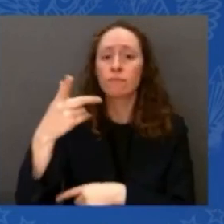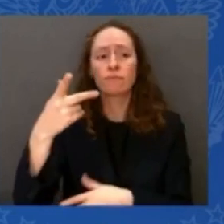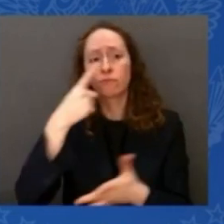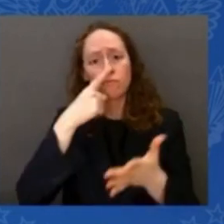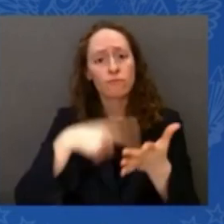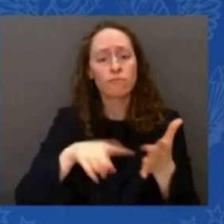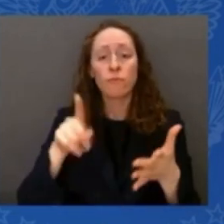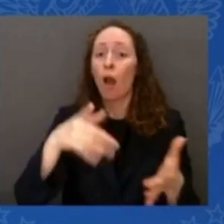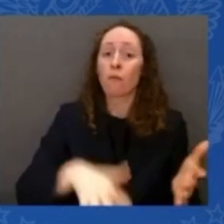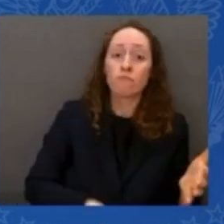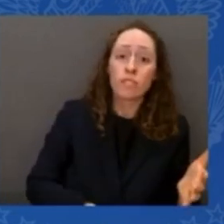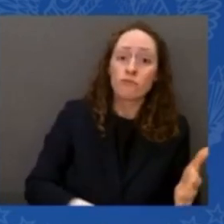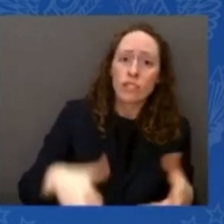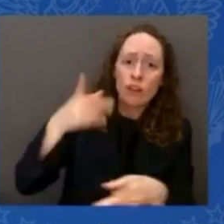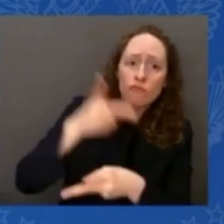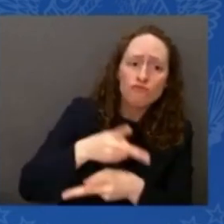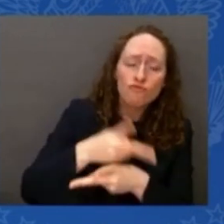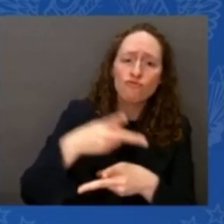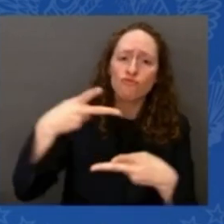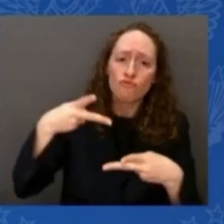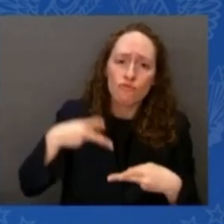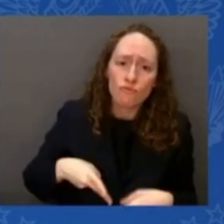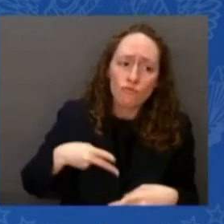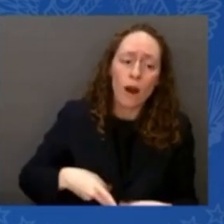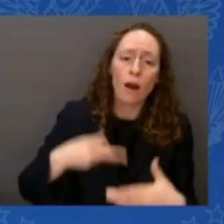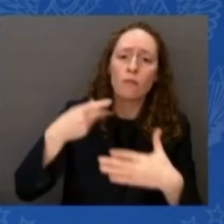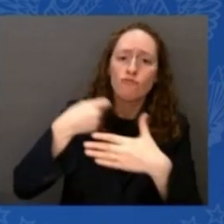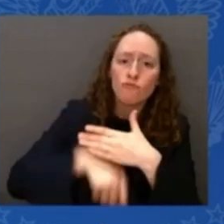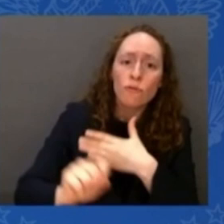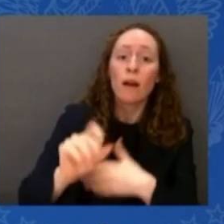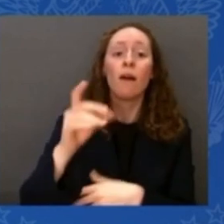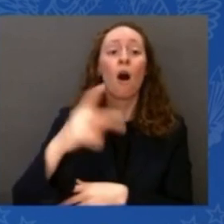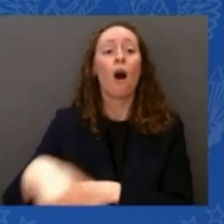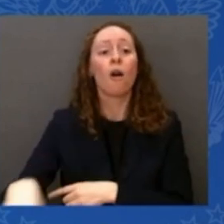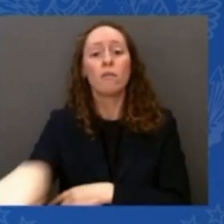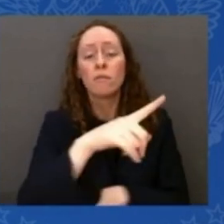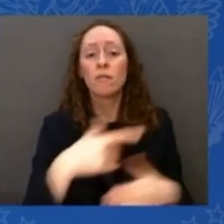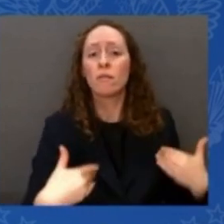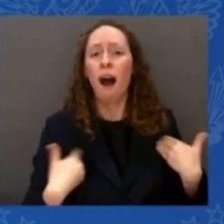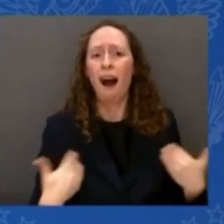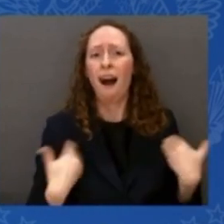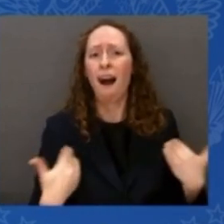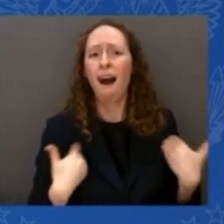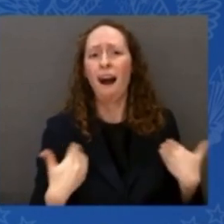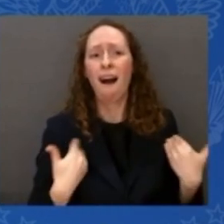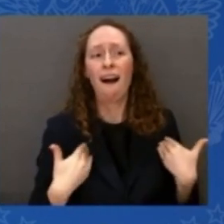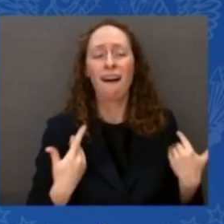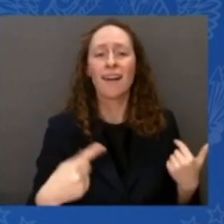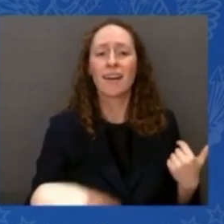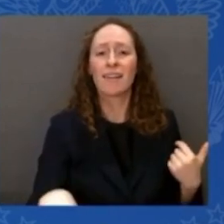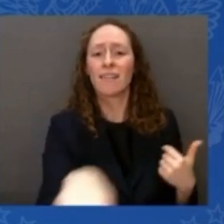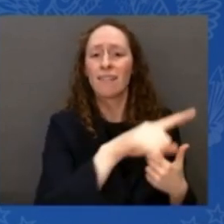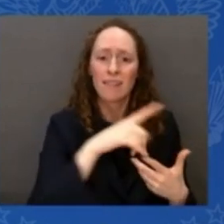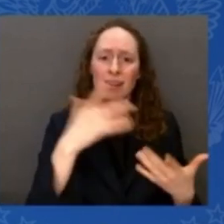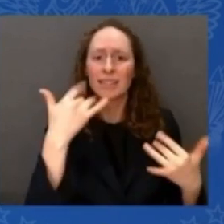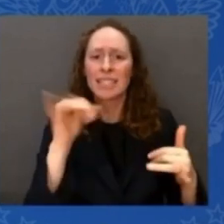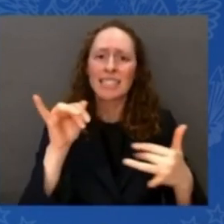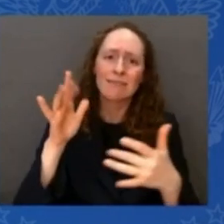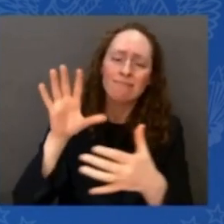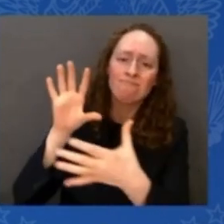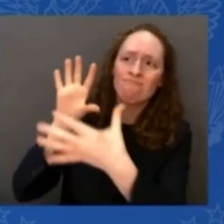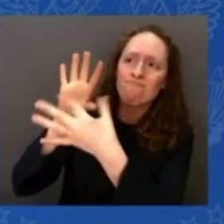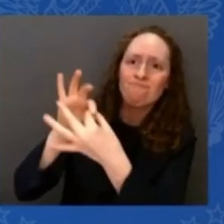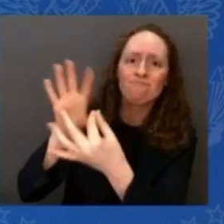on right now, if the Affordable Care Act goes. They're the facts. Not making any of that, as they used to say, is no longer relevant.